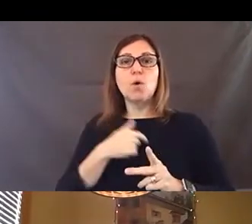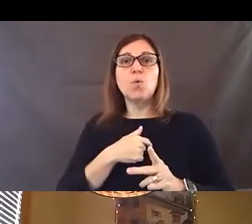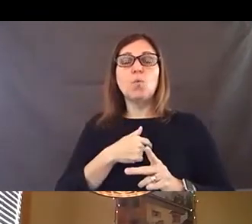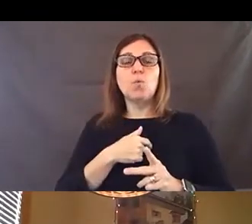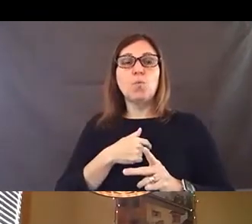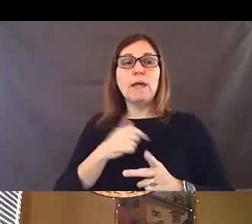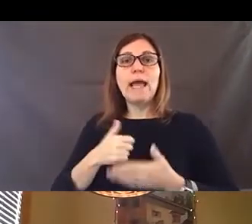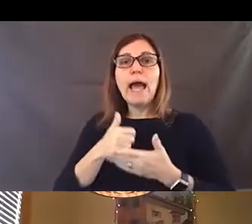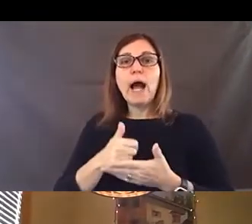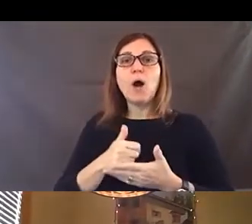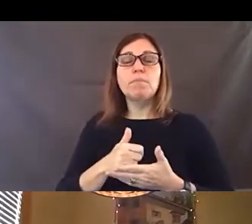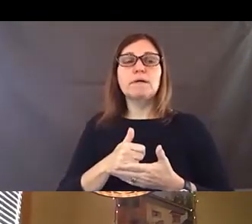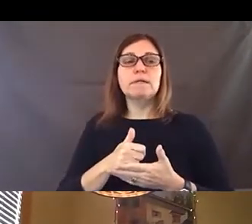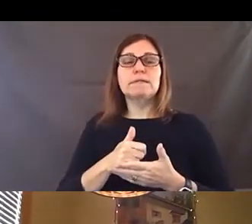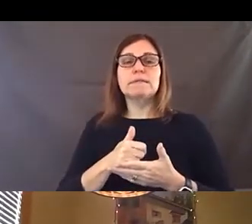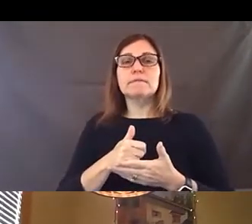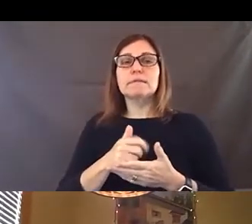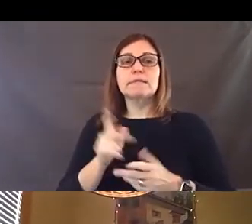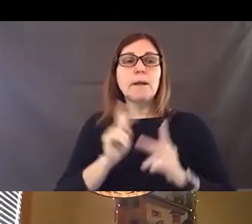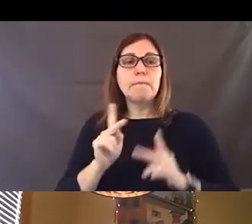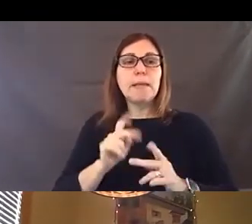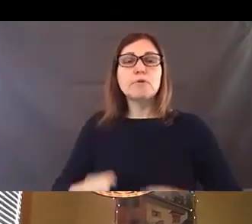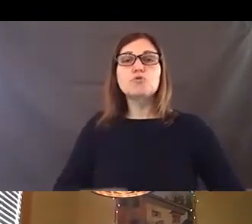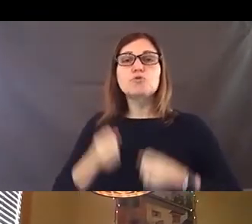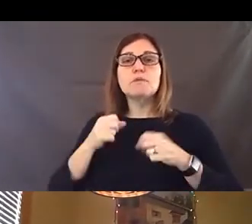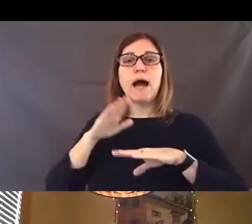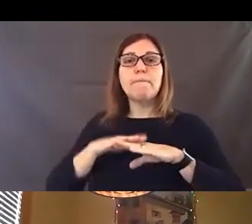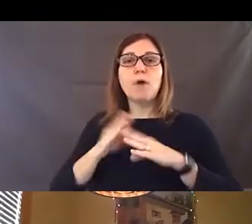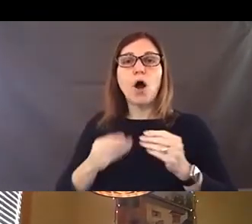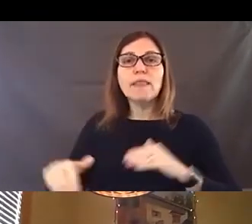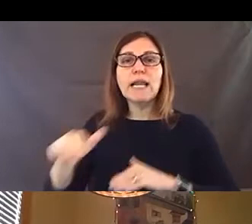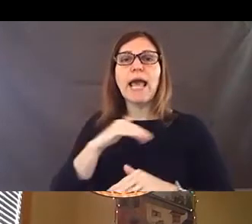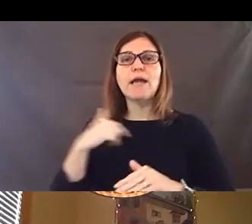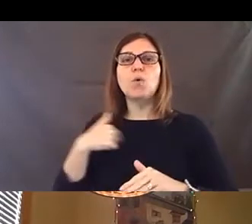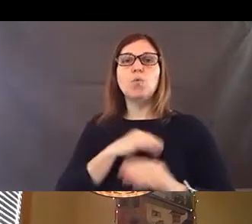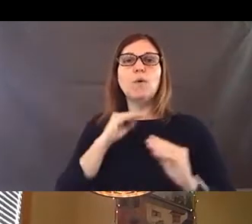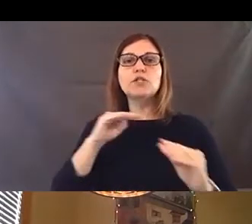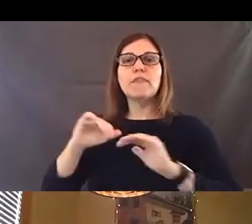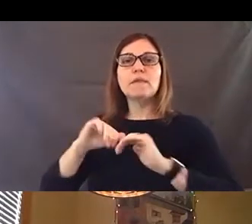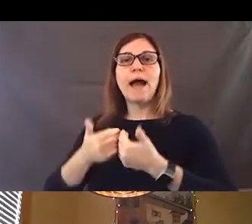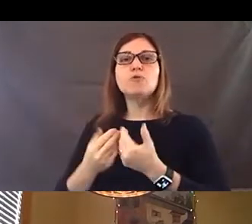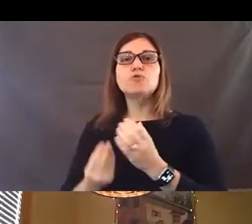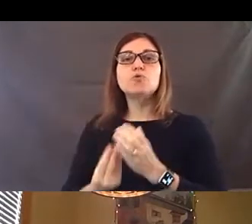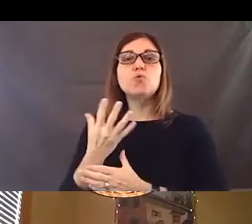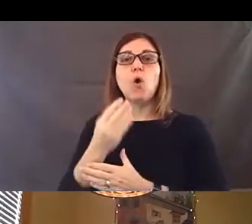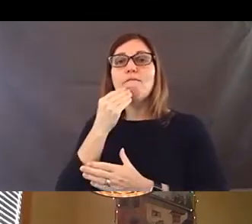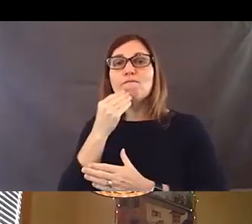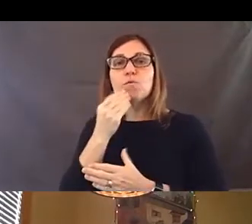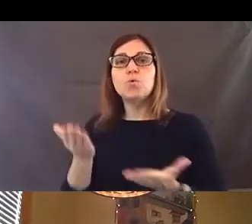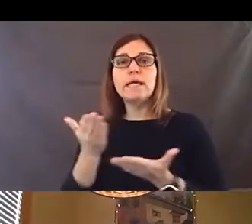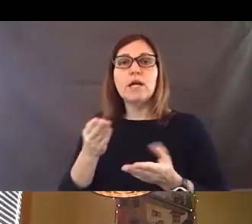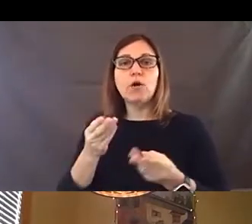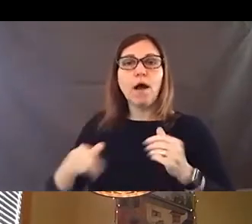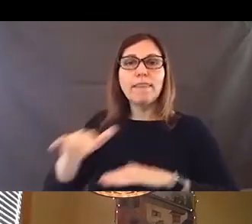colonists, we helped them to survive upon our lands. We taught them how to grow food upon our lands. We taught them how to sustain